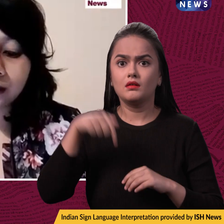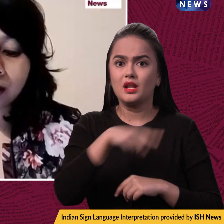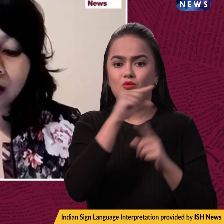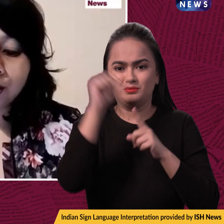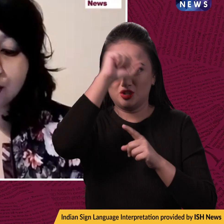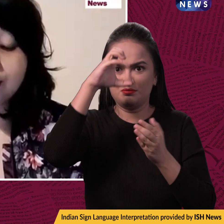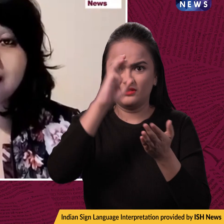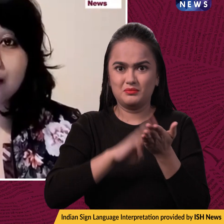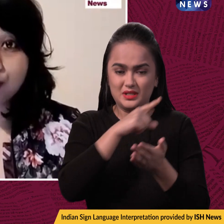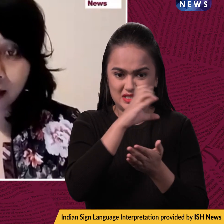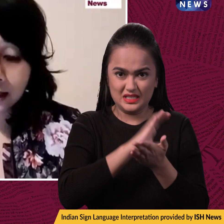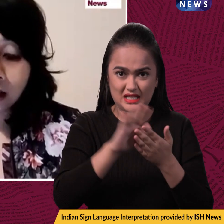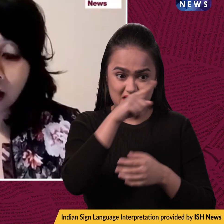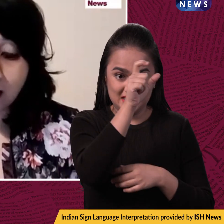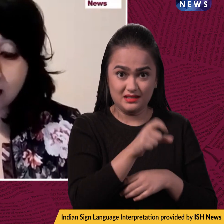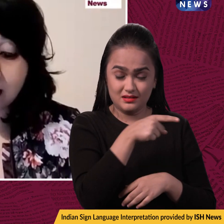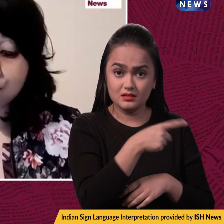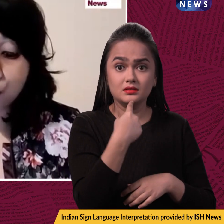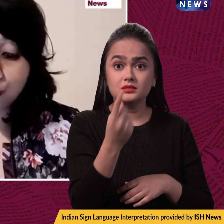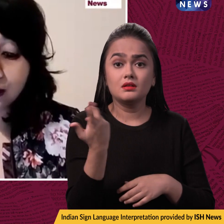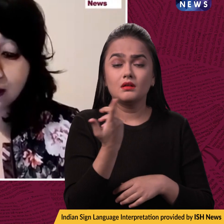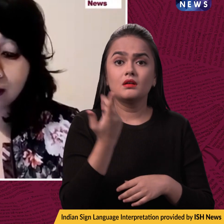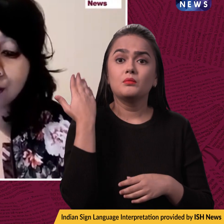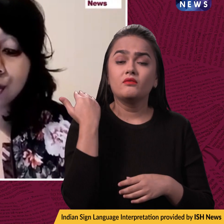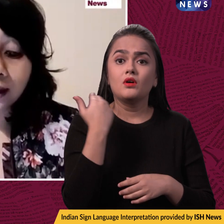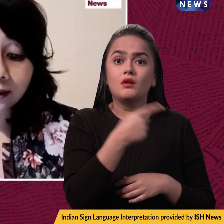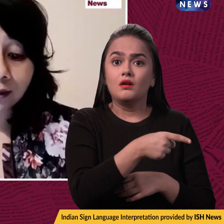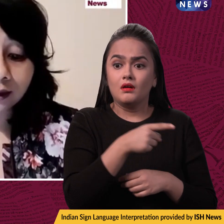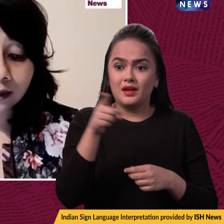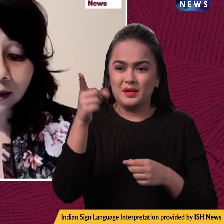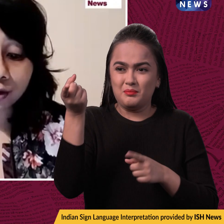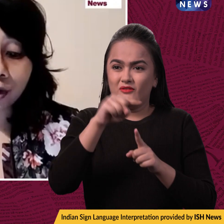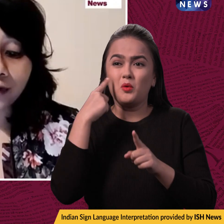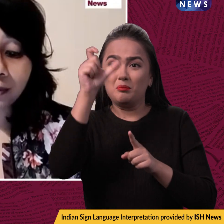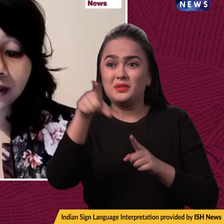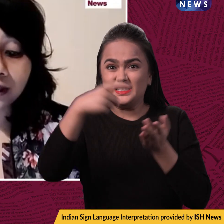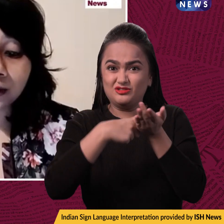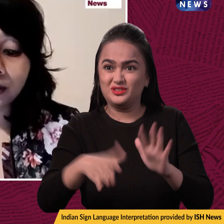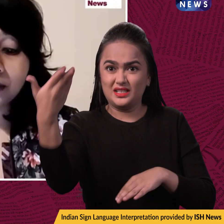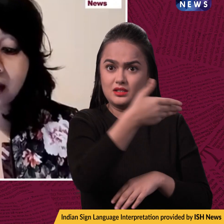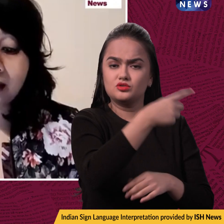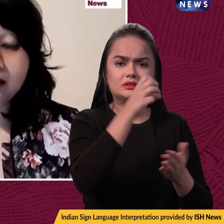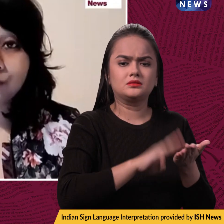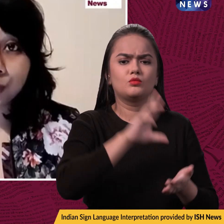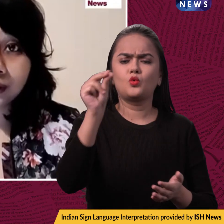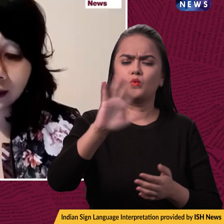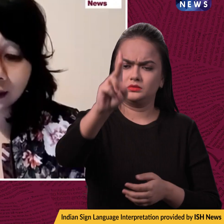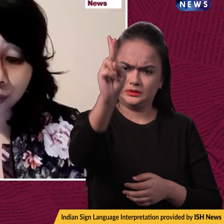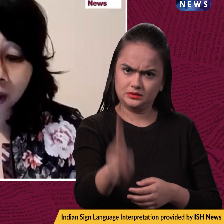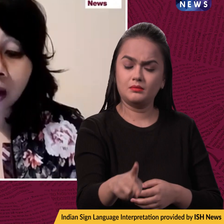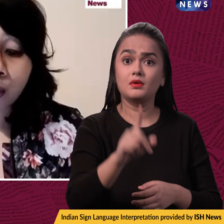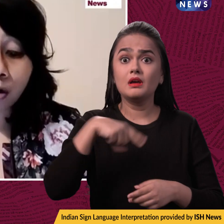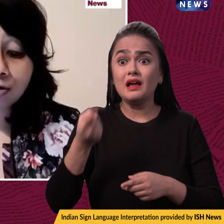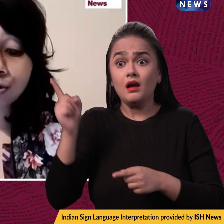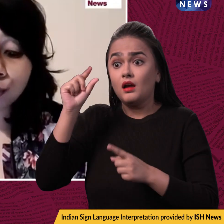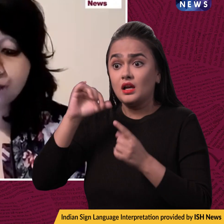Chief Minister Charanjit Singh Channi has reportedly rejected the resignation of APSDO. The man, Navjot Singh